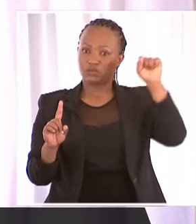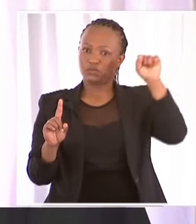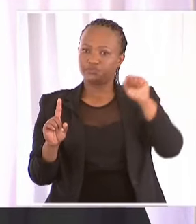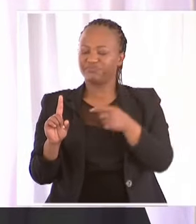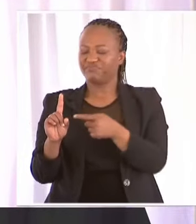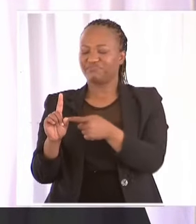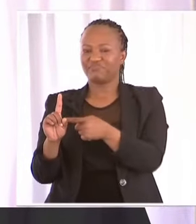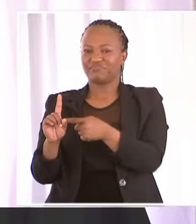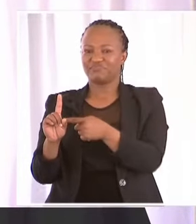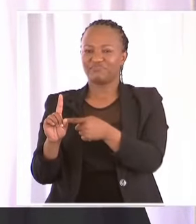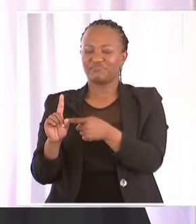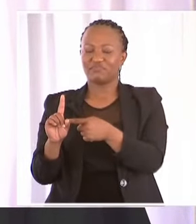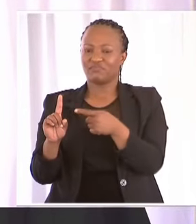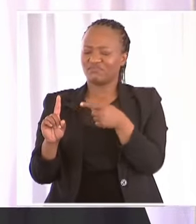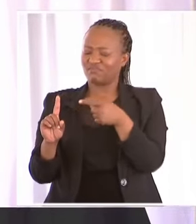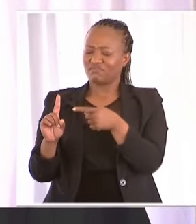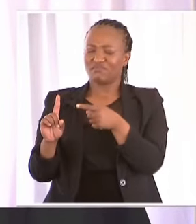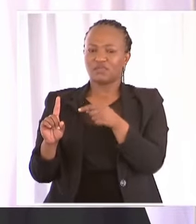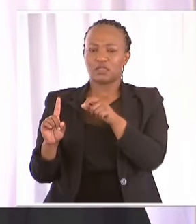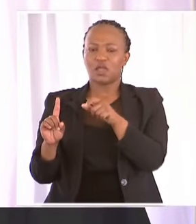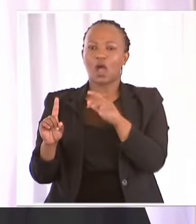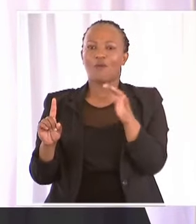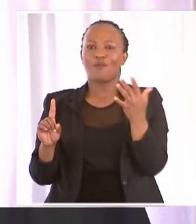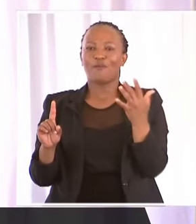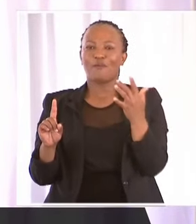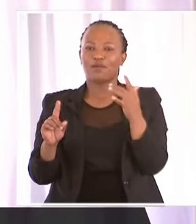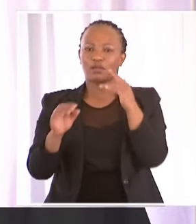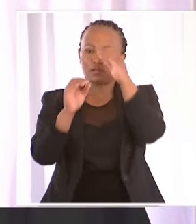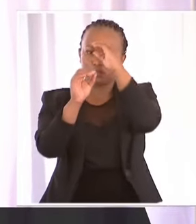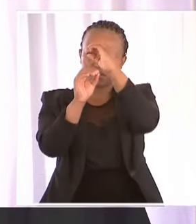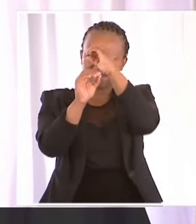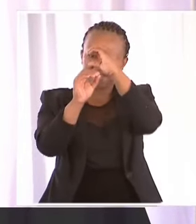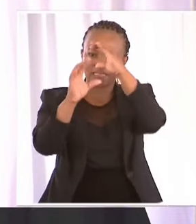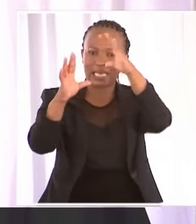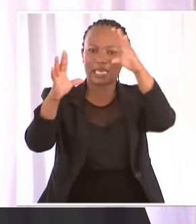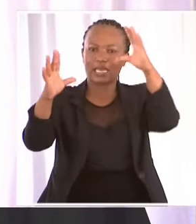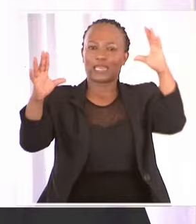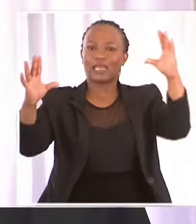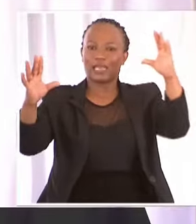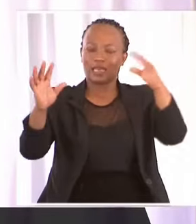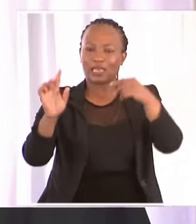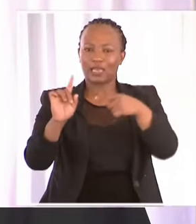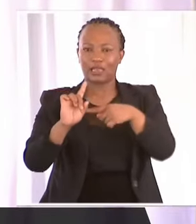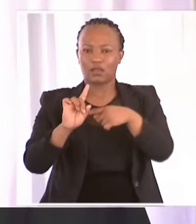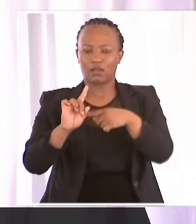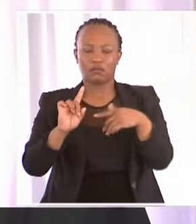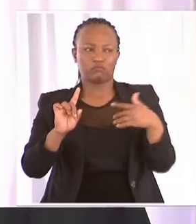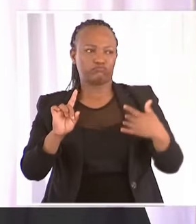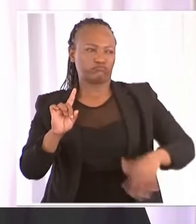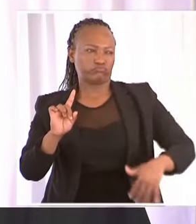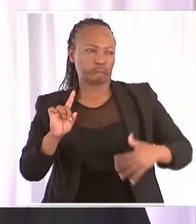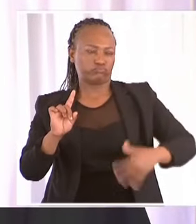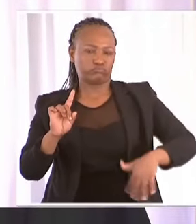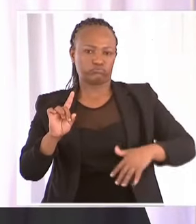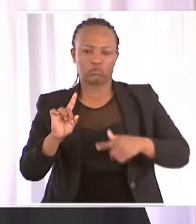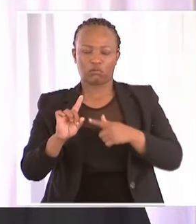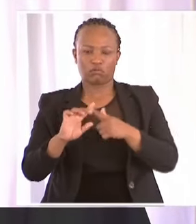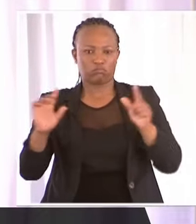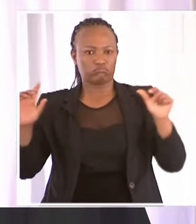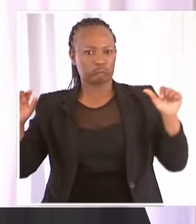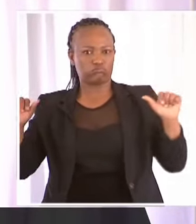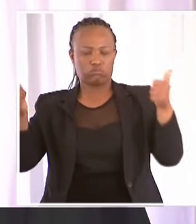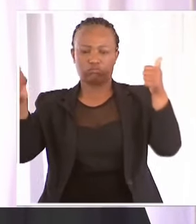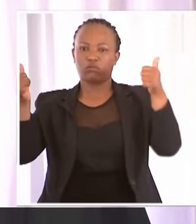was his unwavering vision. He possessed an extraordinary ability